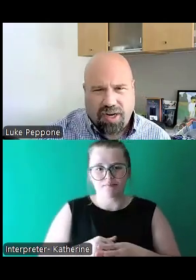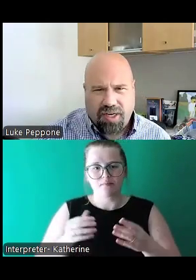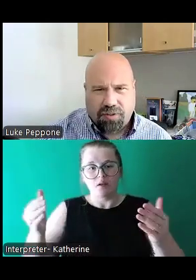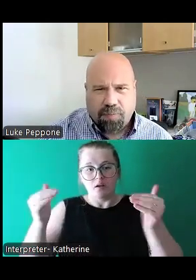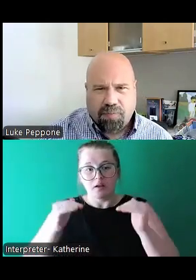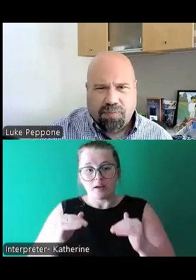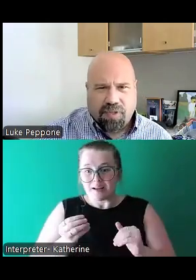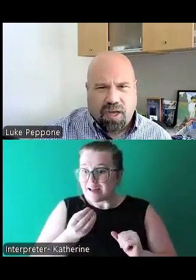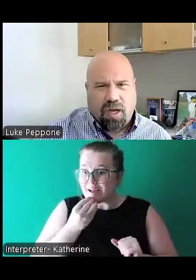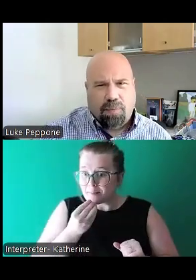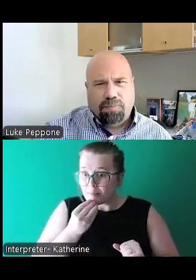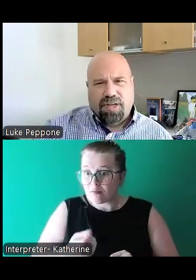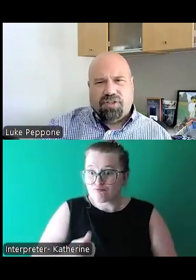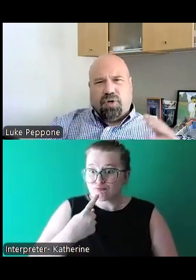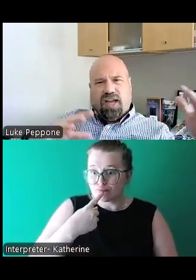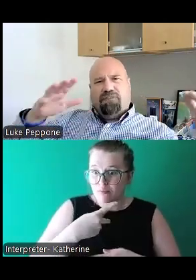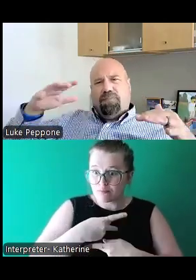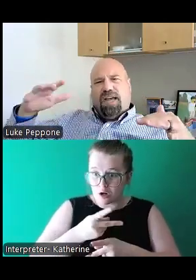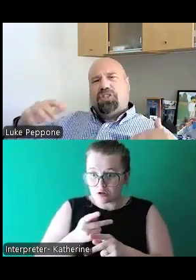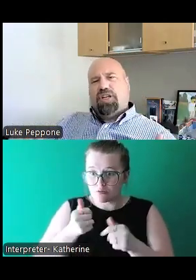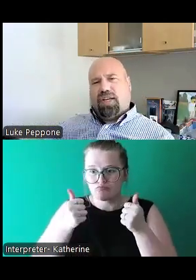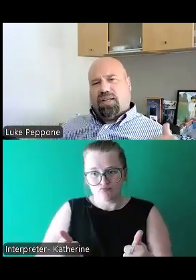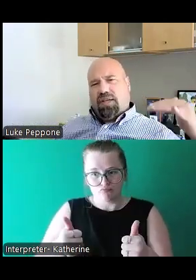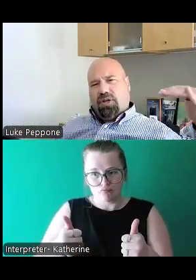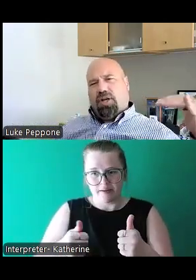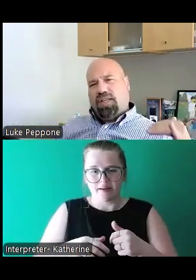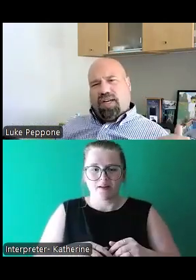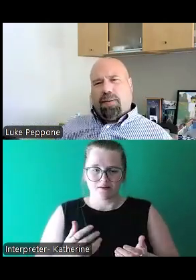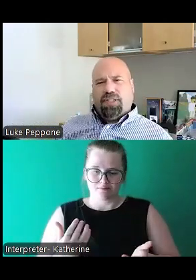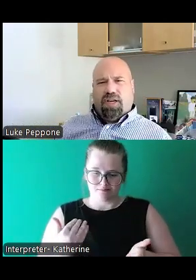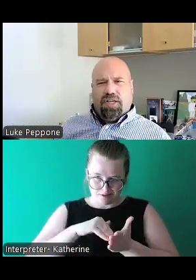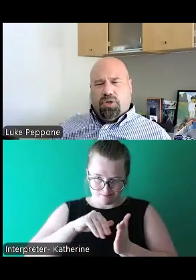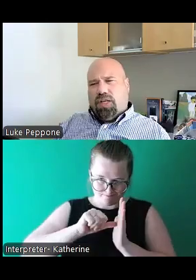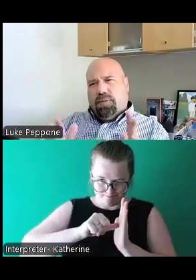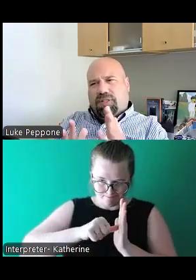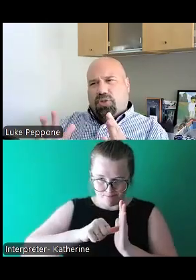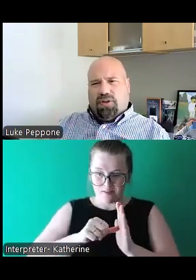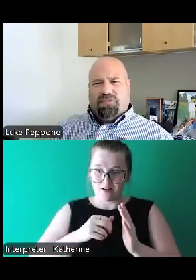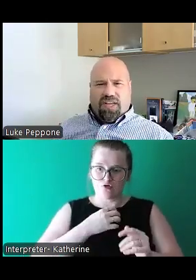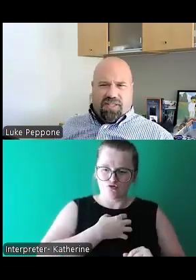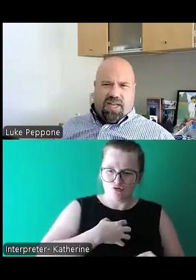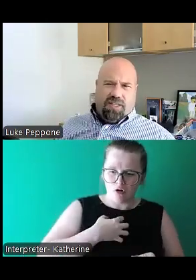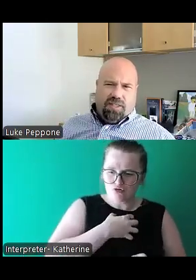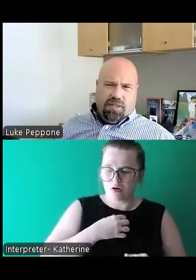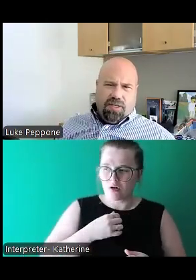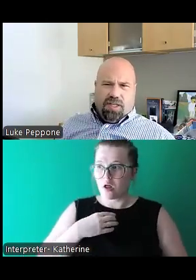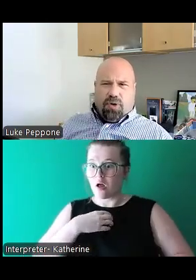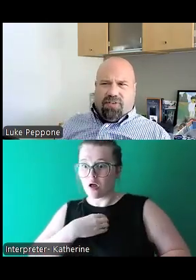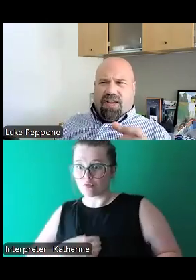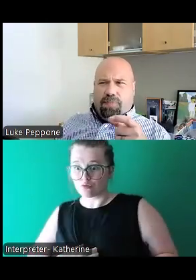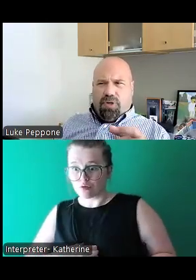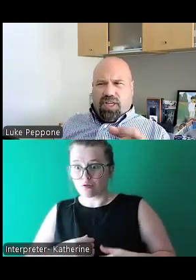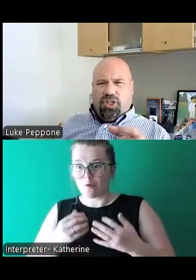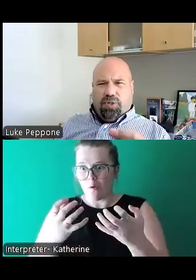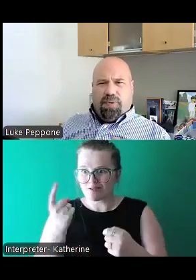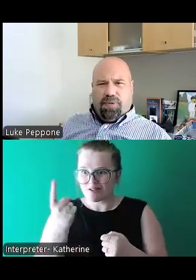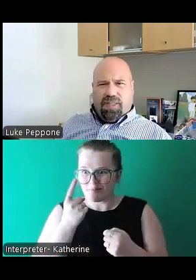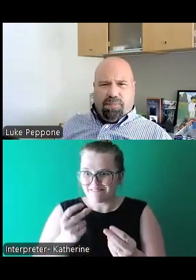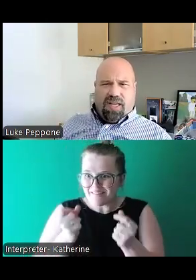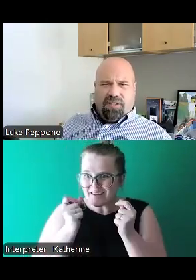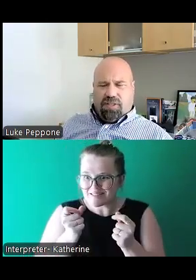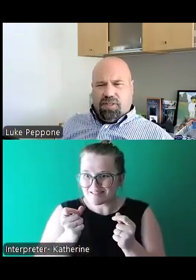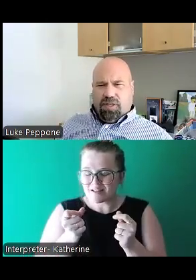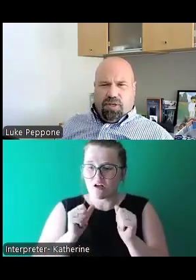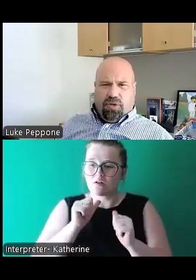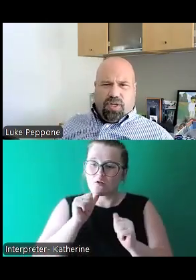work great. But you sort of have to match it. Like I said, nausea and appetite. You want something sort of fast acting. So our vaporization may be